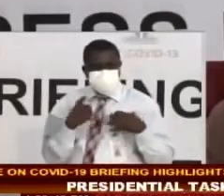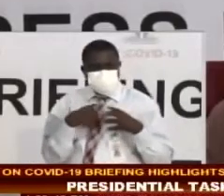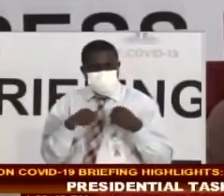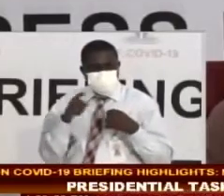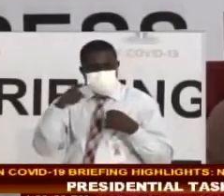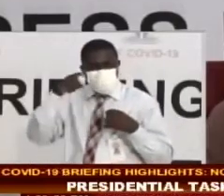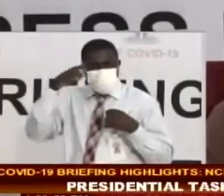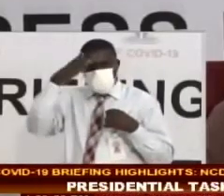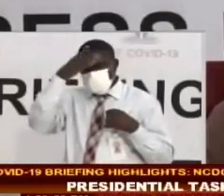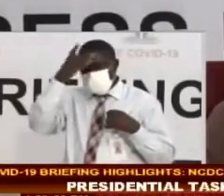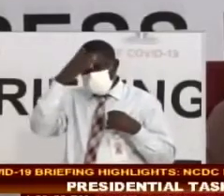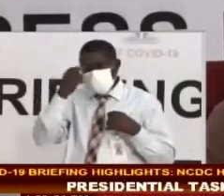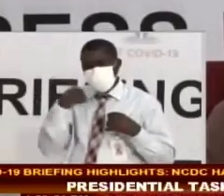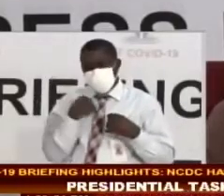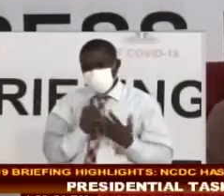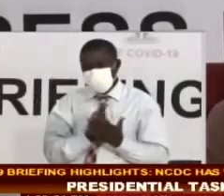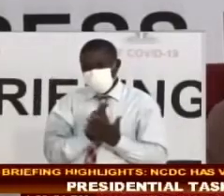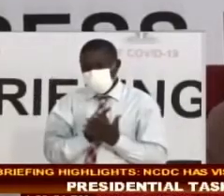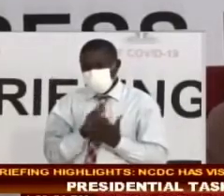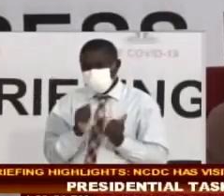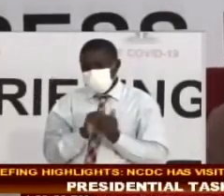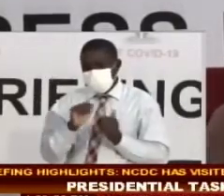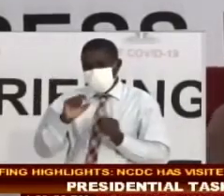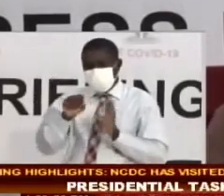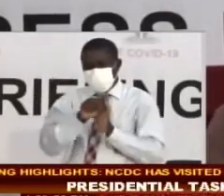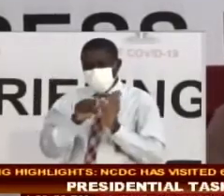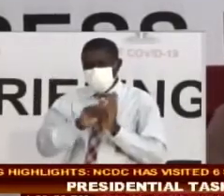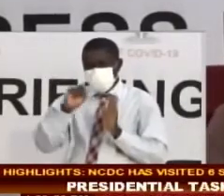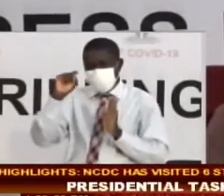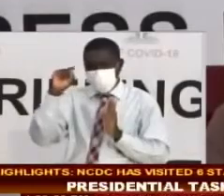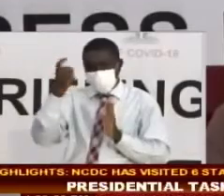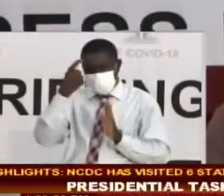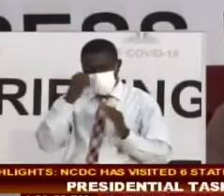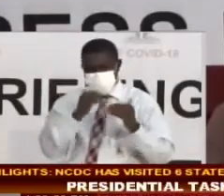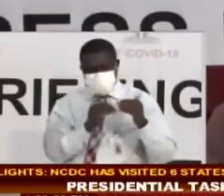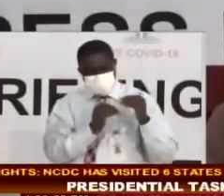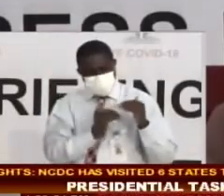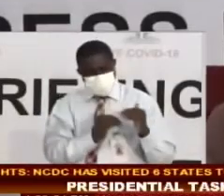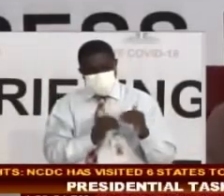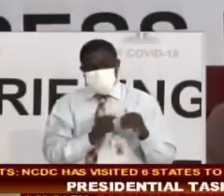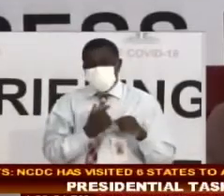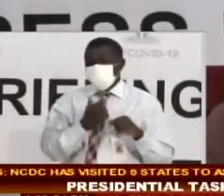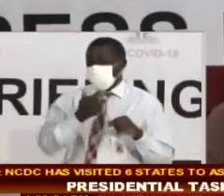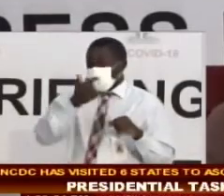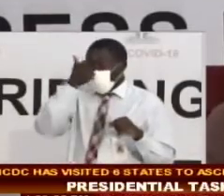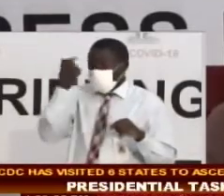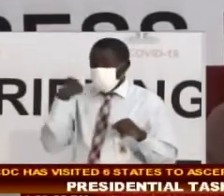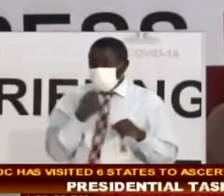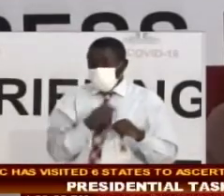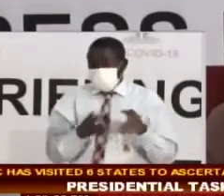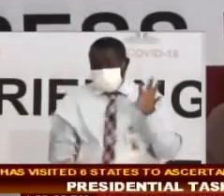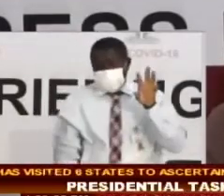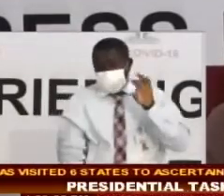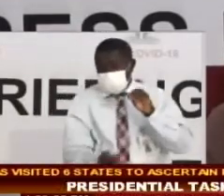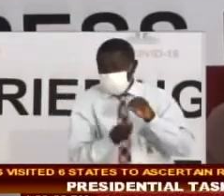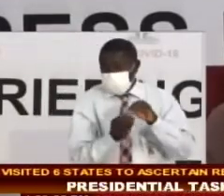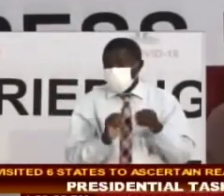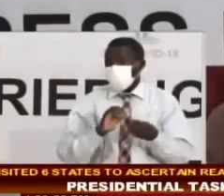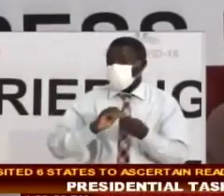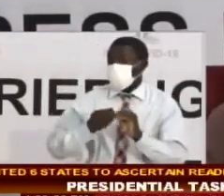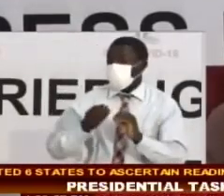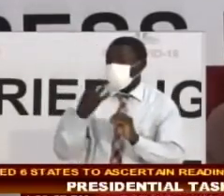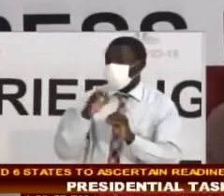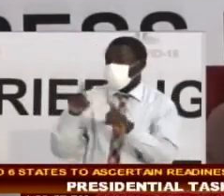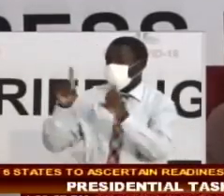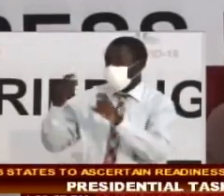closely with the state government. Because we are increasing the number of tests as we ramp up, there is a possibility that